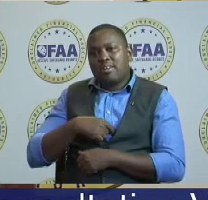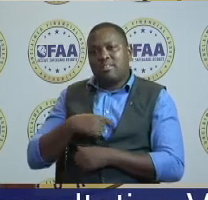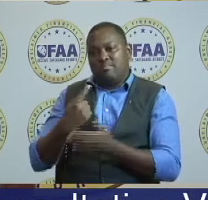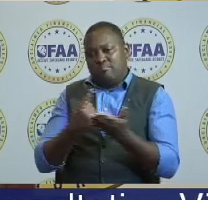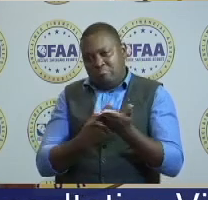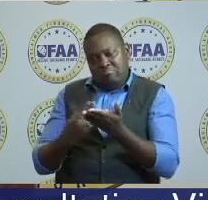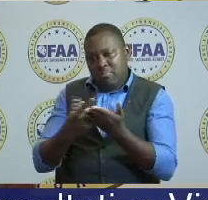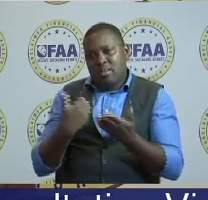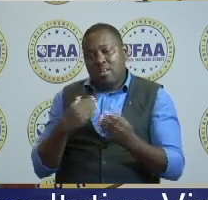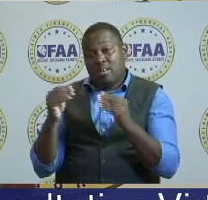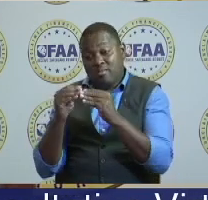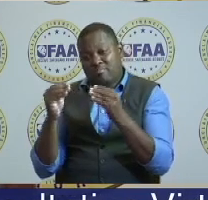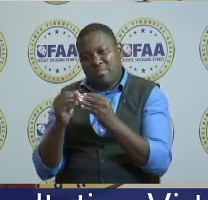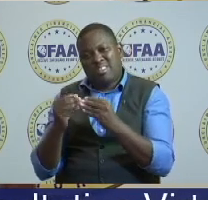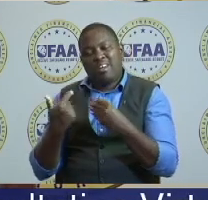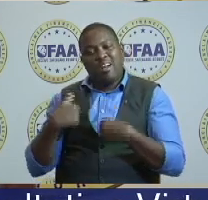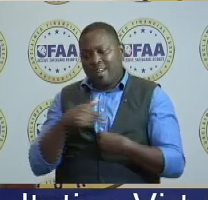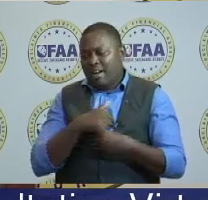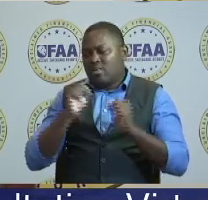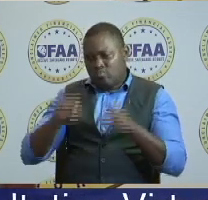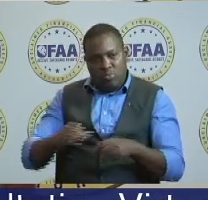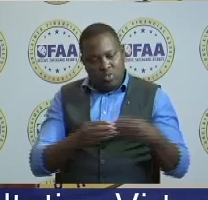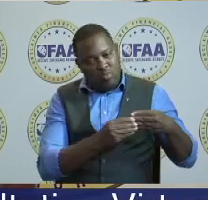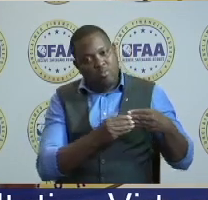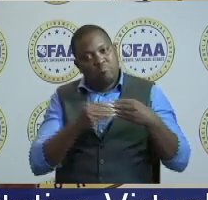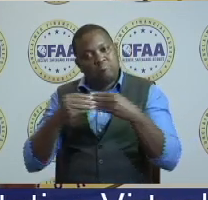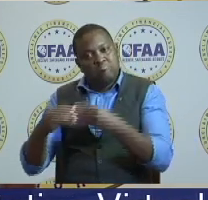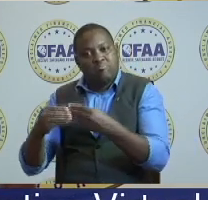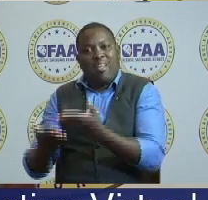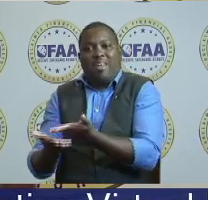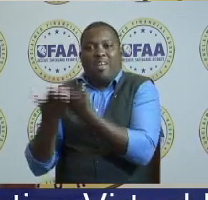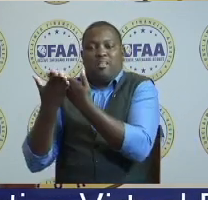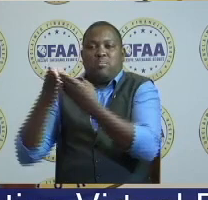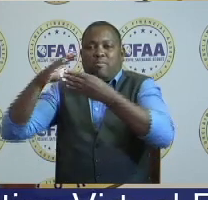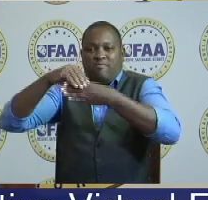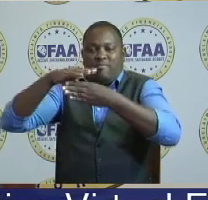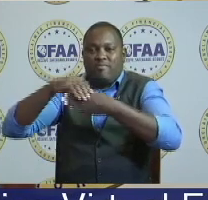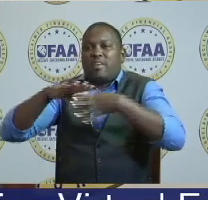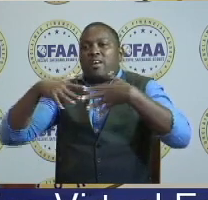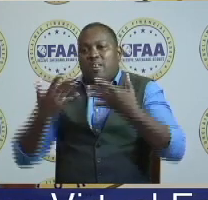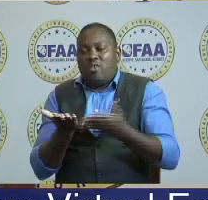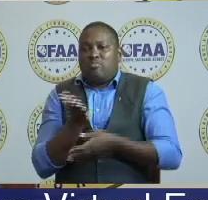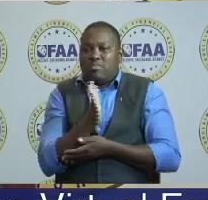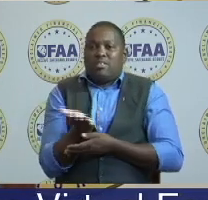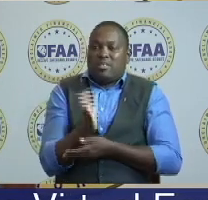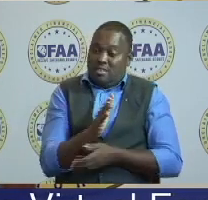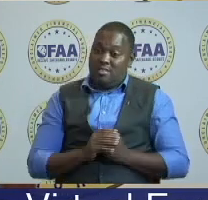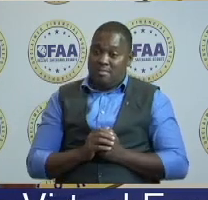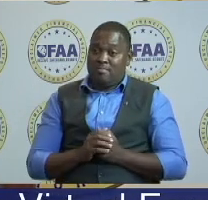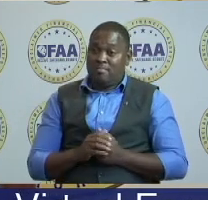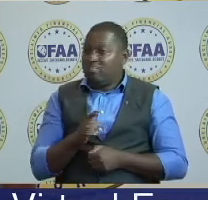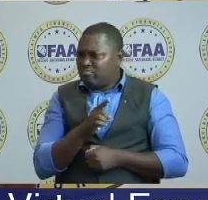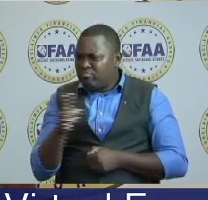we are available to be able to guide you on how to file returns. And even you can file nil returns. You really don't have